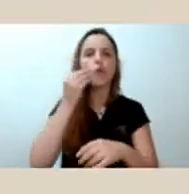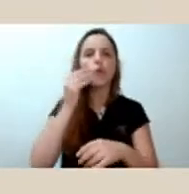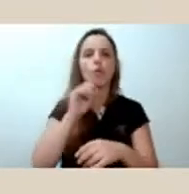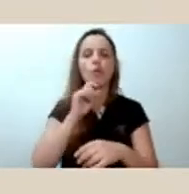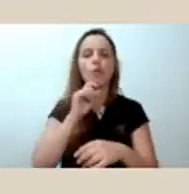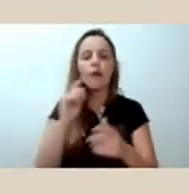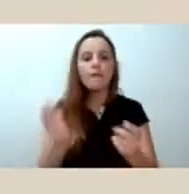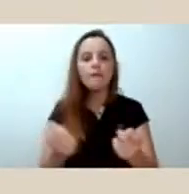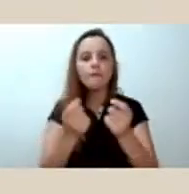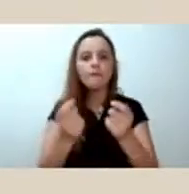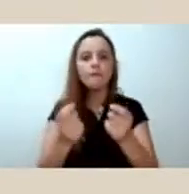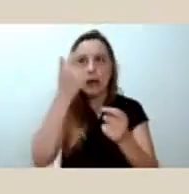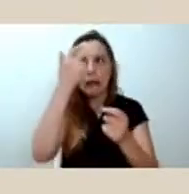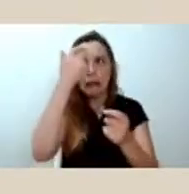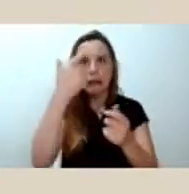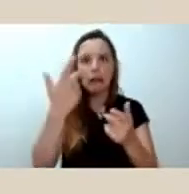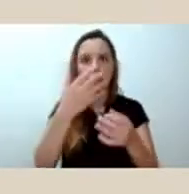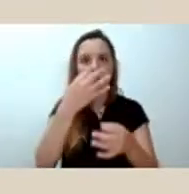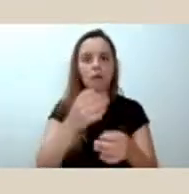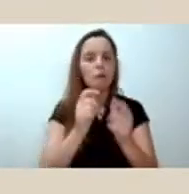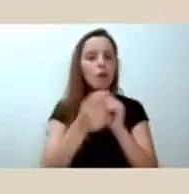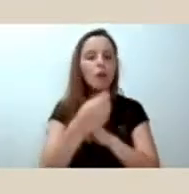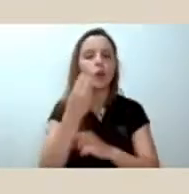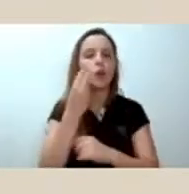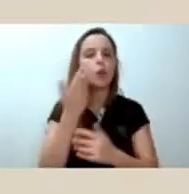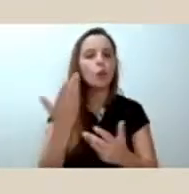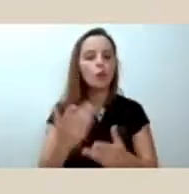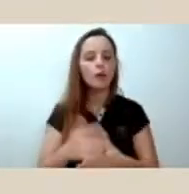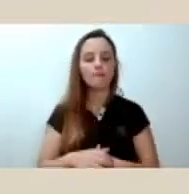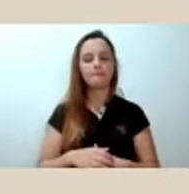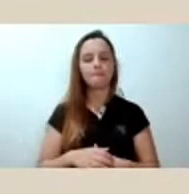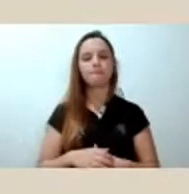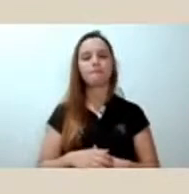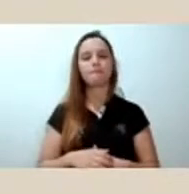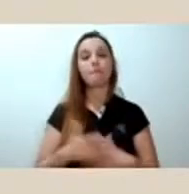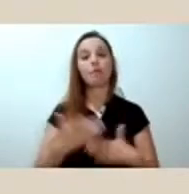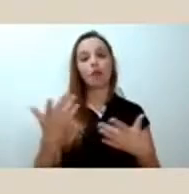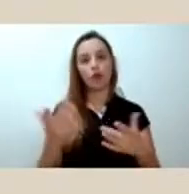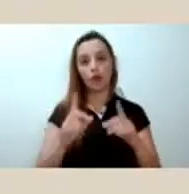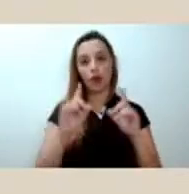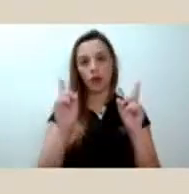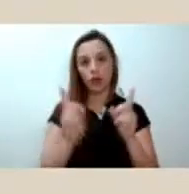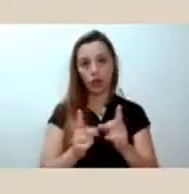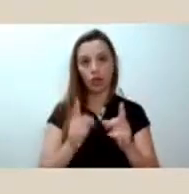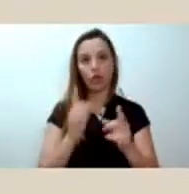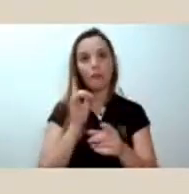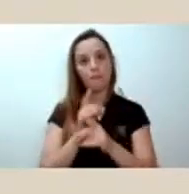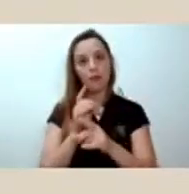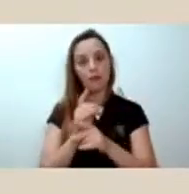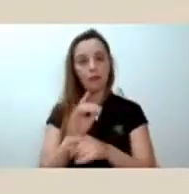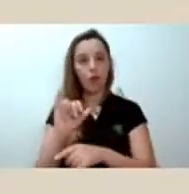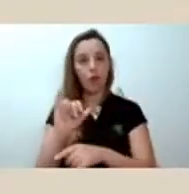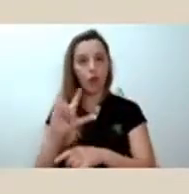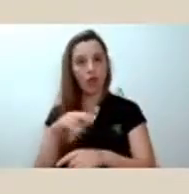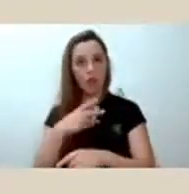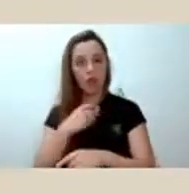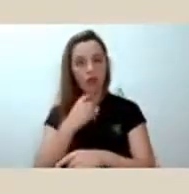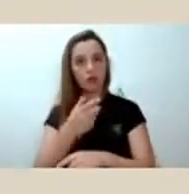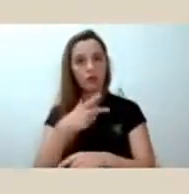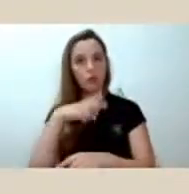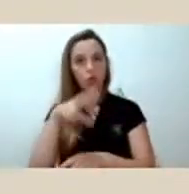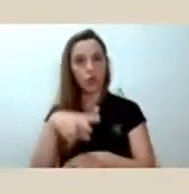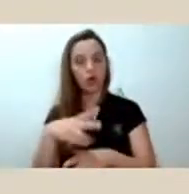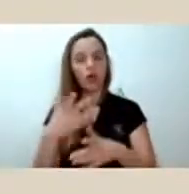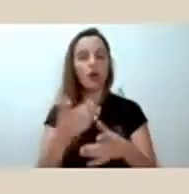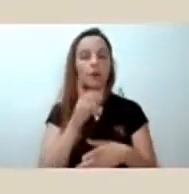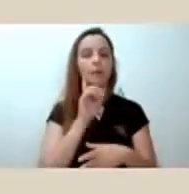So yeah, Yolanda is telling us that this is really important because we need to learn how to change our